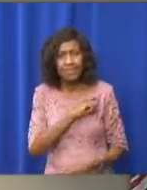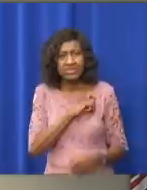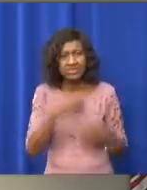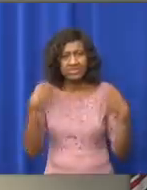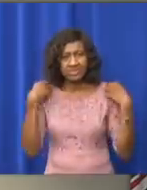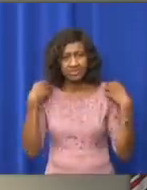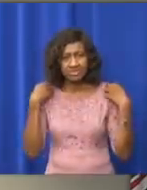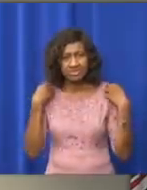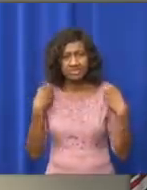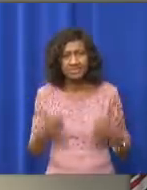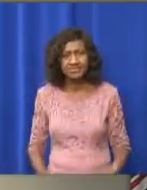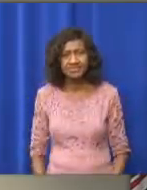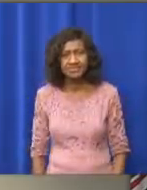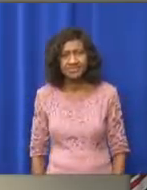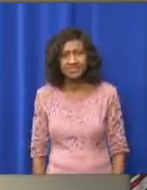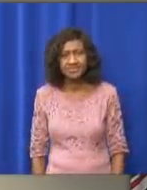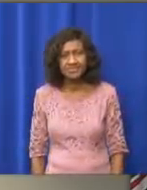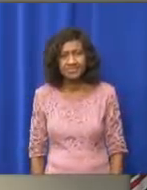Byrne for his update.